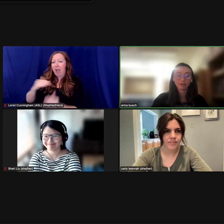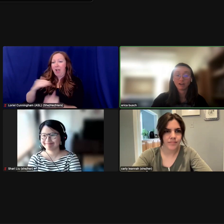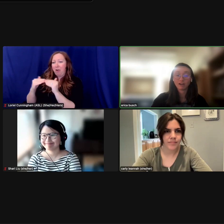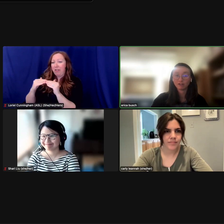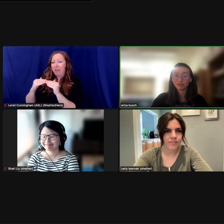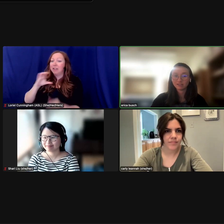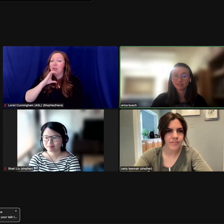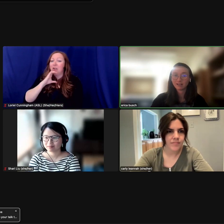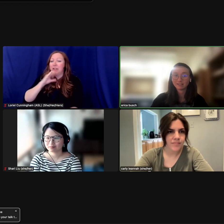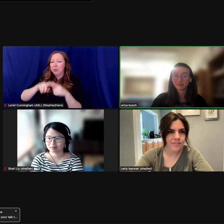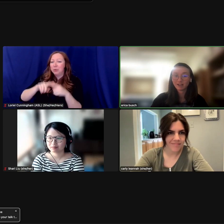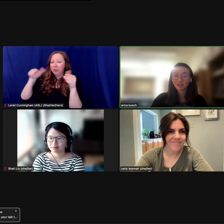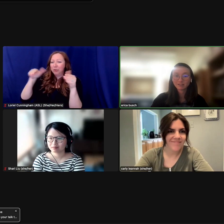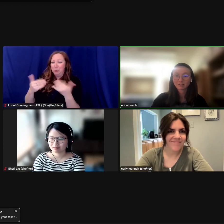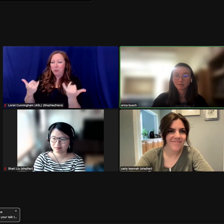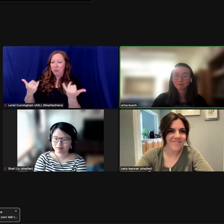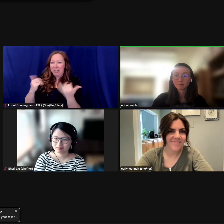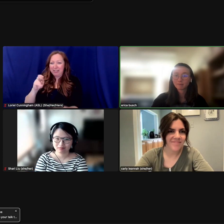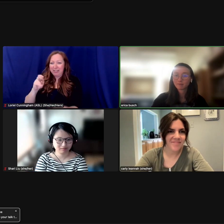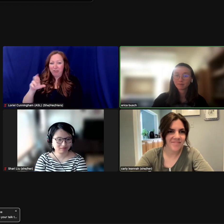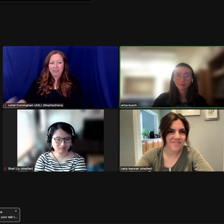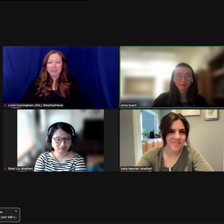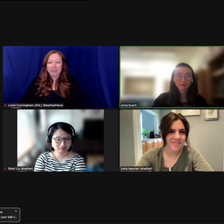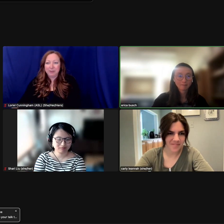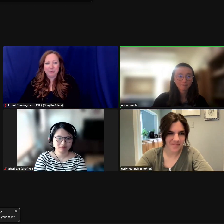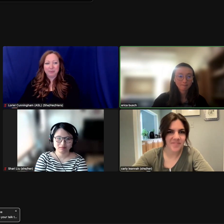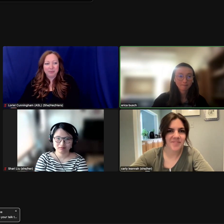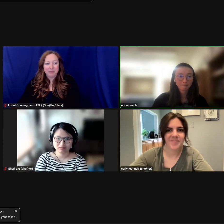Carly to further introduce today's series.